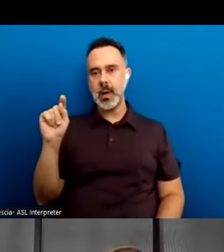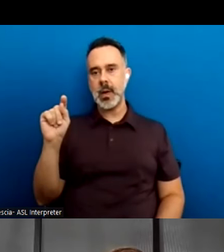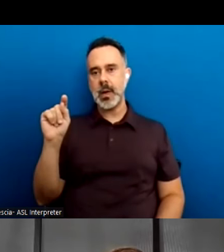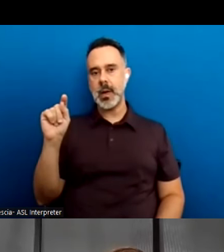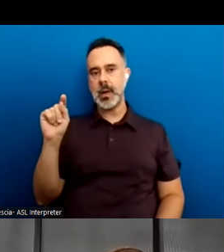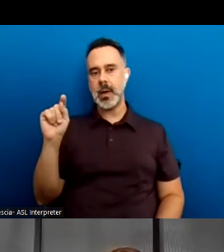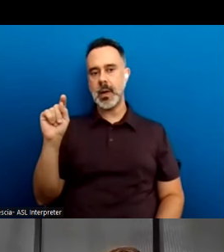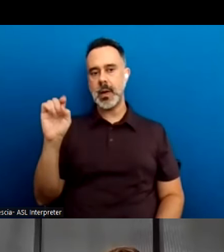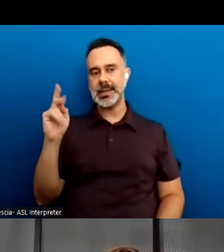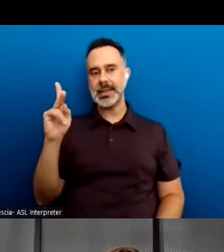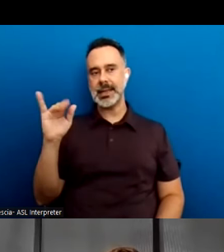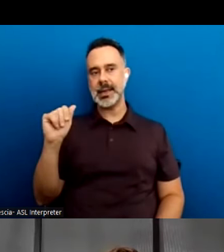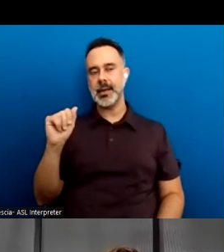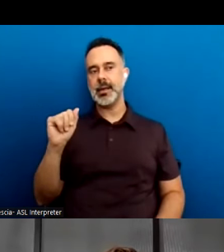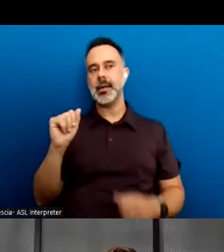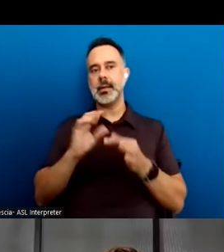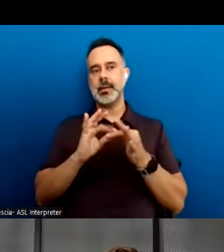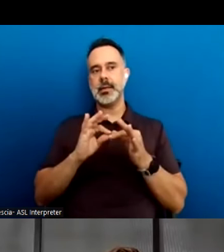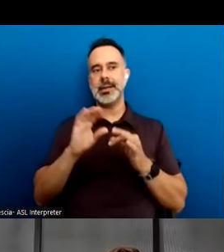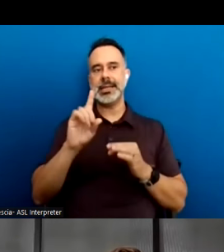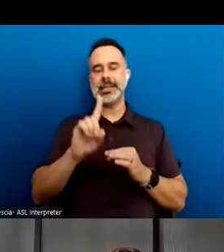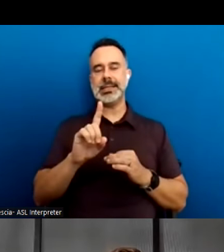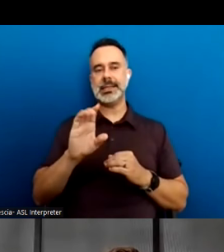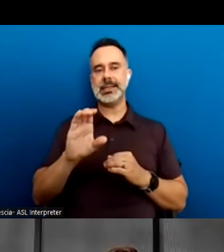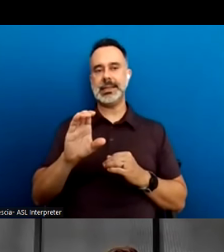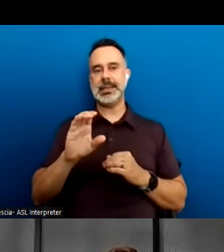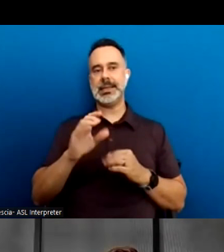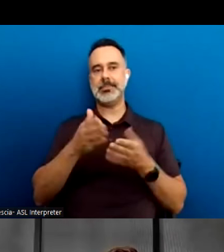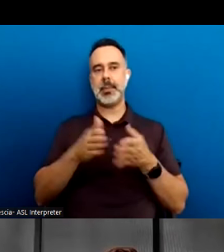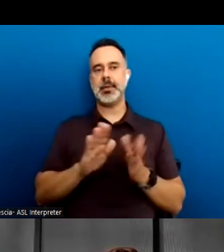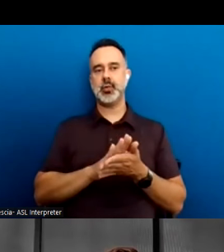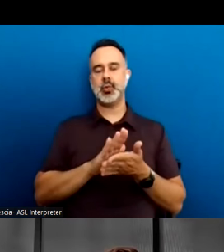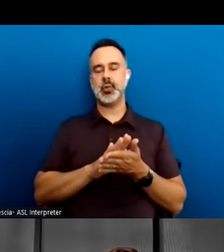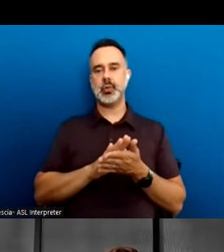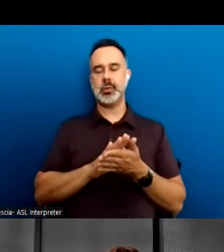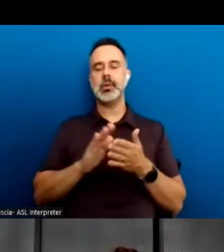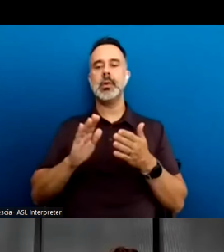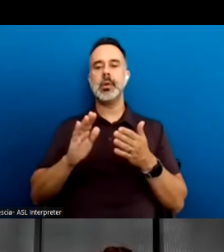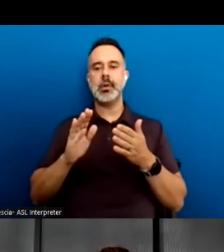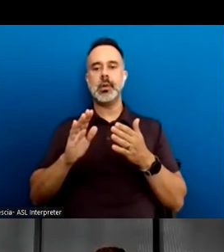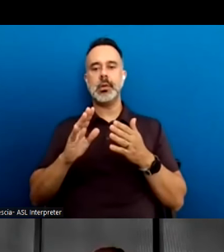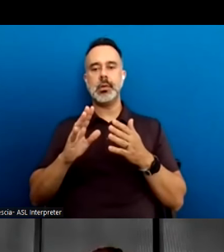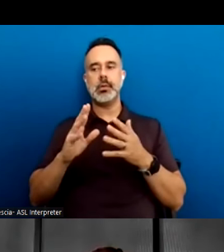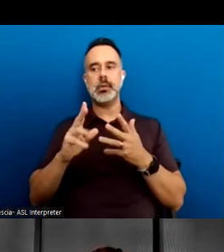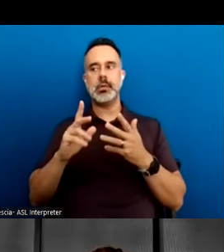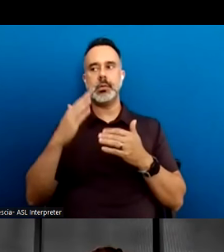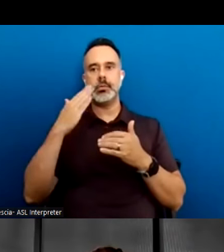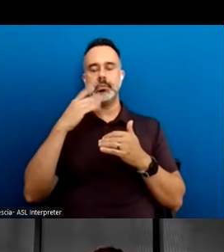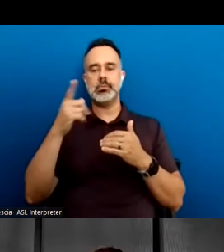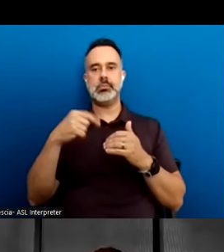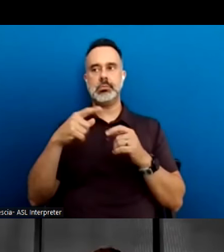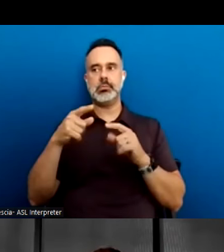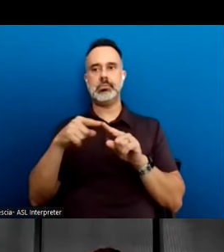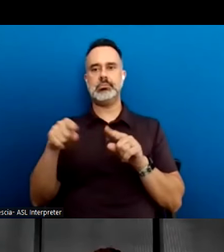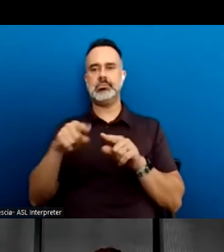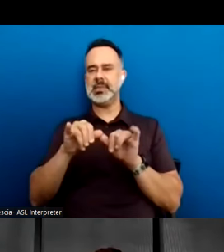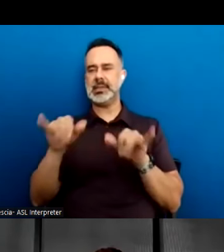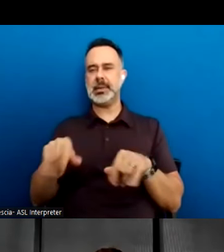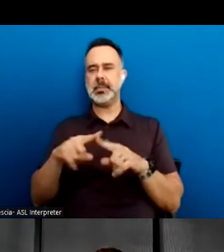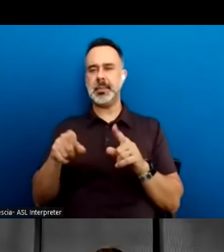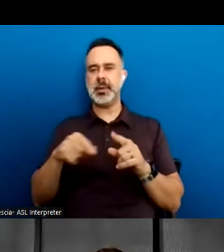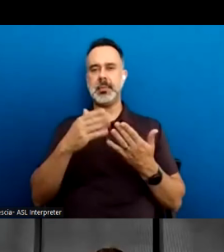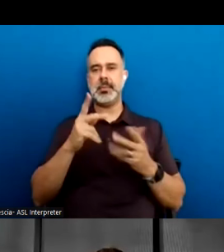that DCPS, the DC Public School, is used a Nearpod system, but people may not know what that is. But I know that there were